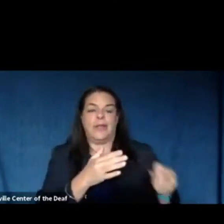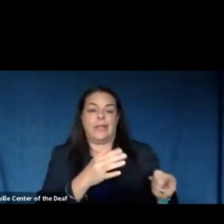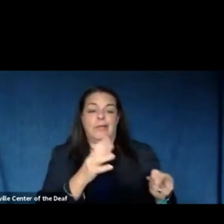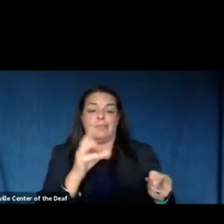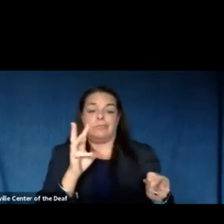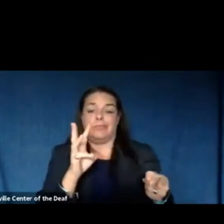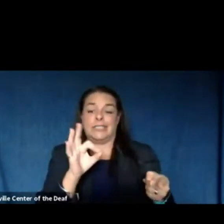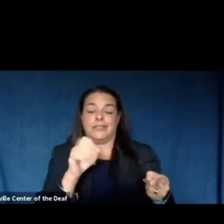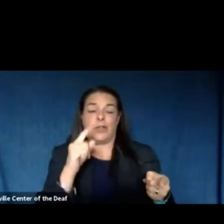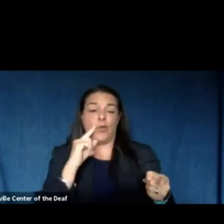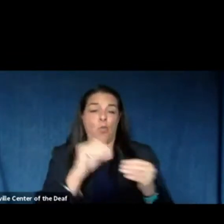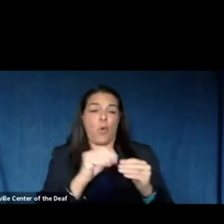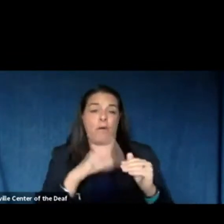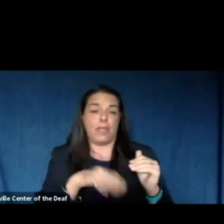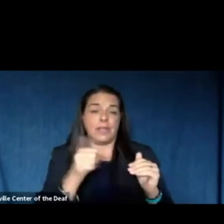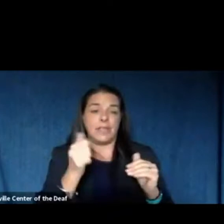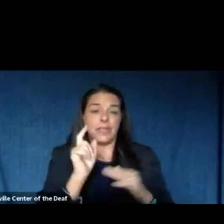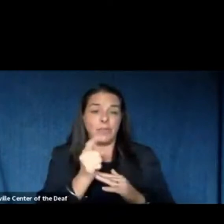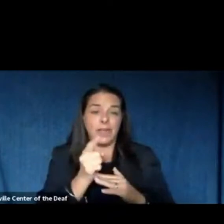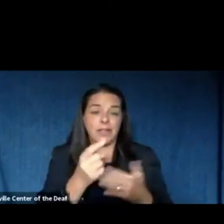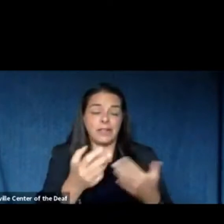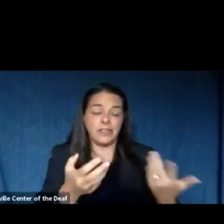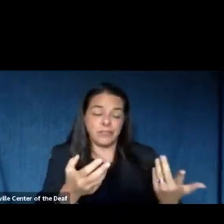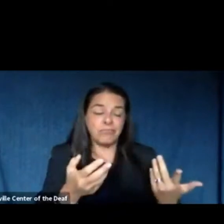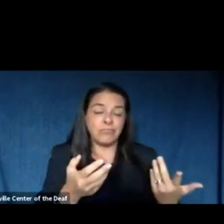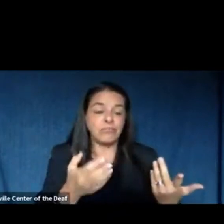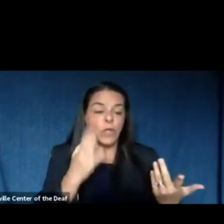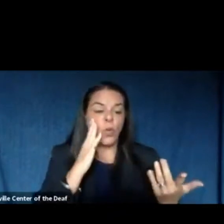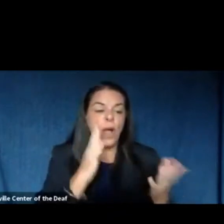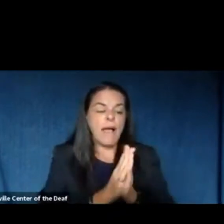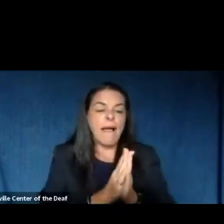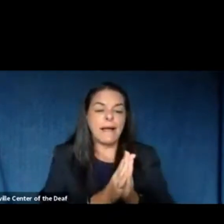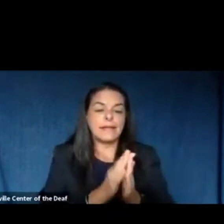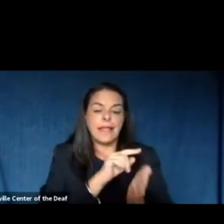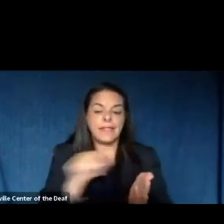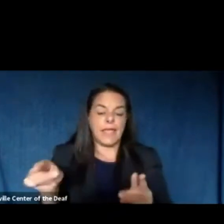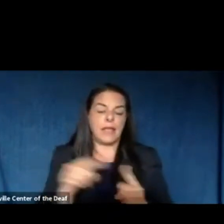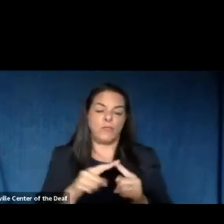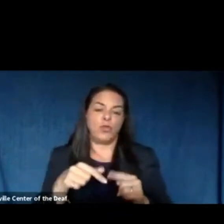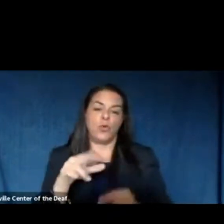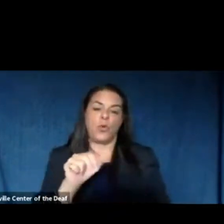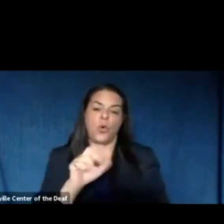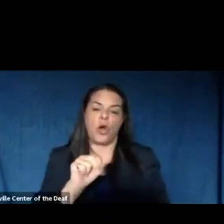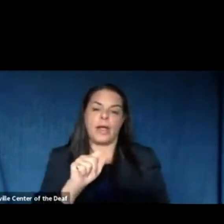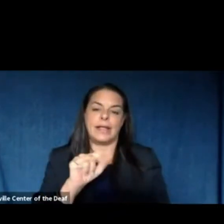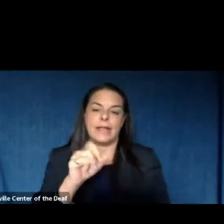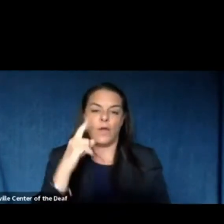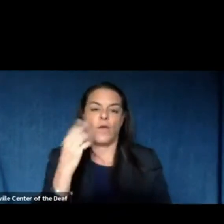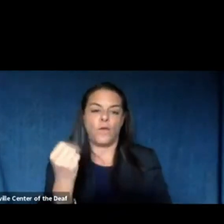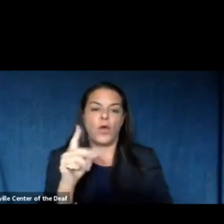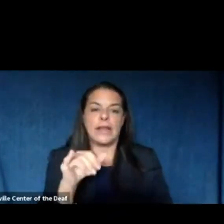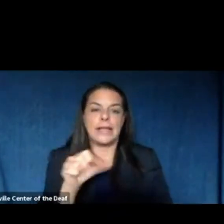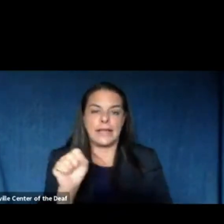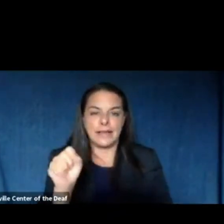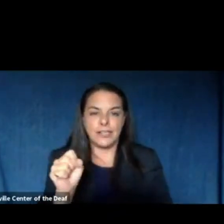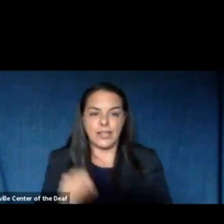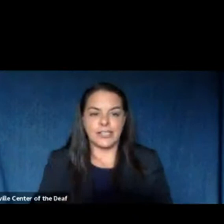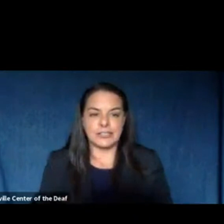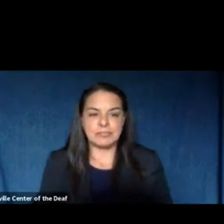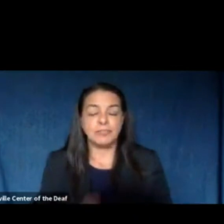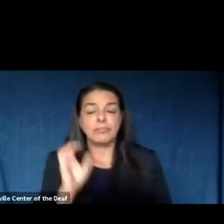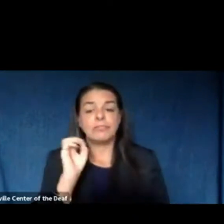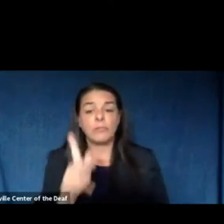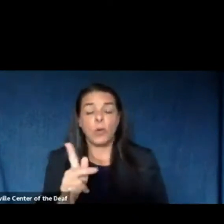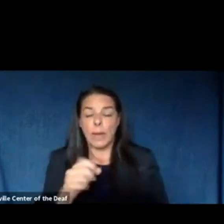feet for more than 10 minutes of that person will be asked to quarantine for 14 days. All right, just making sure. Any other